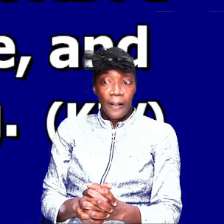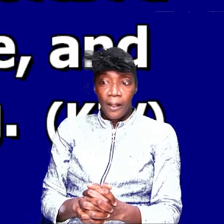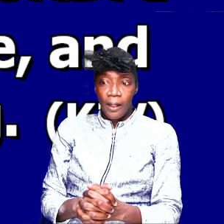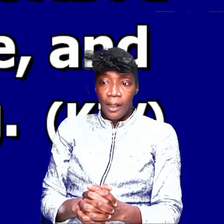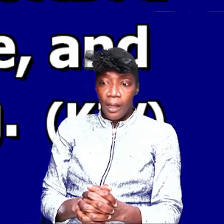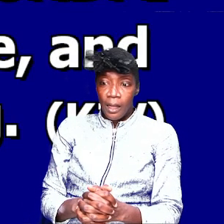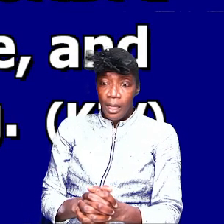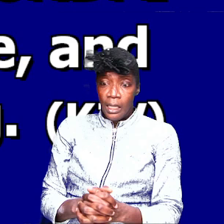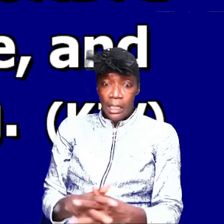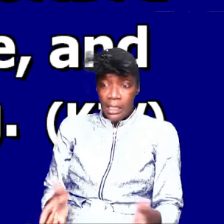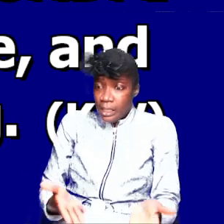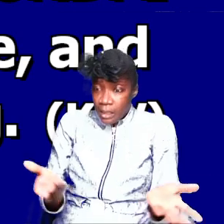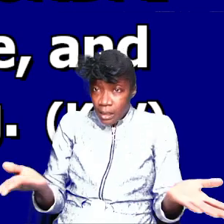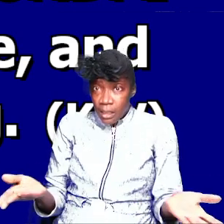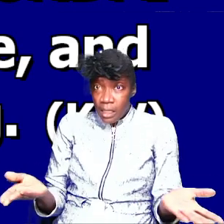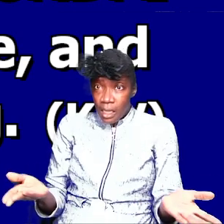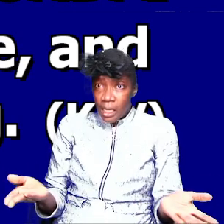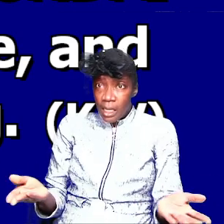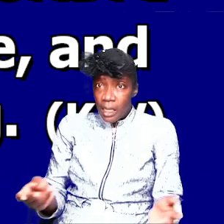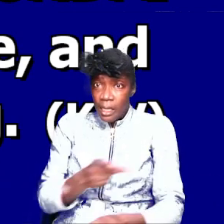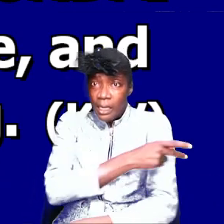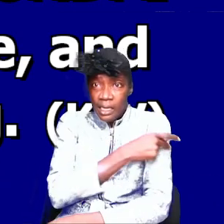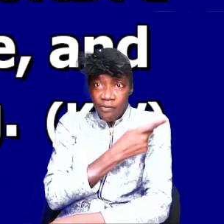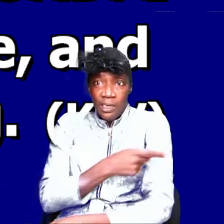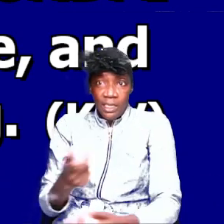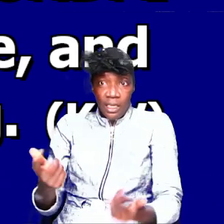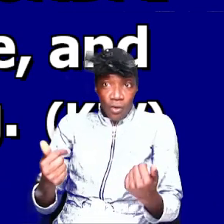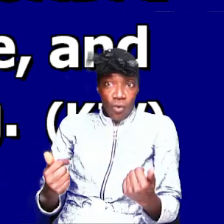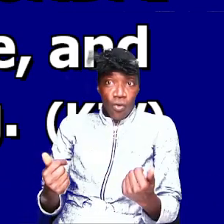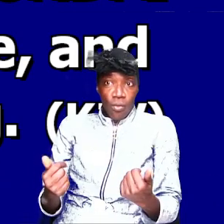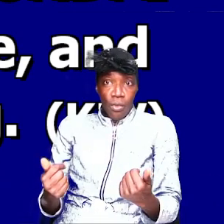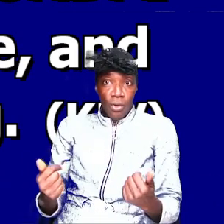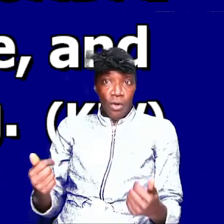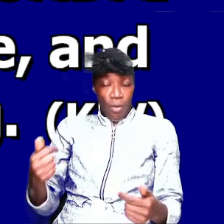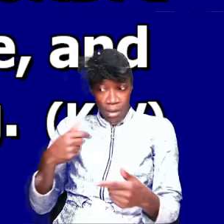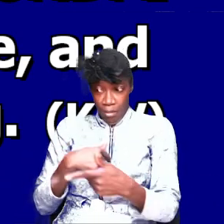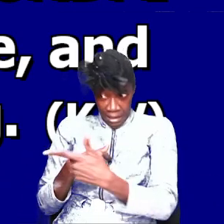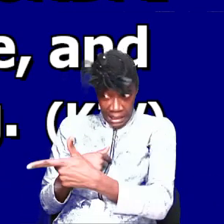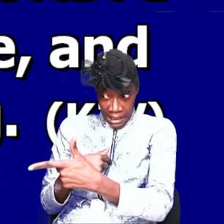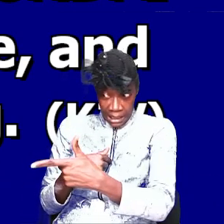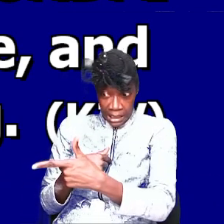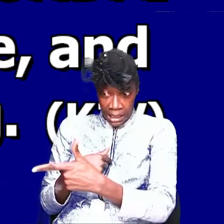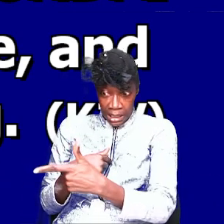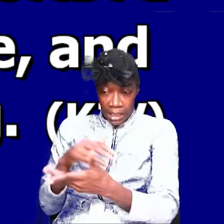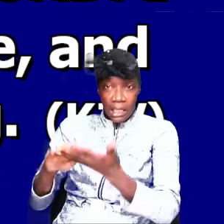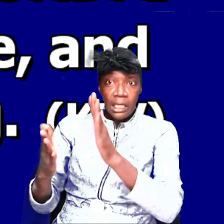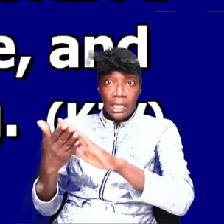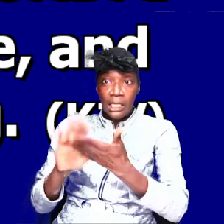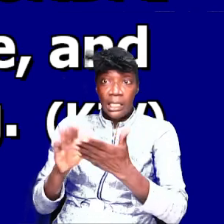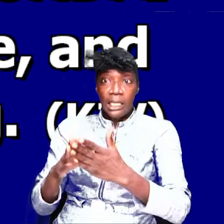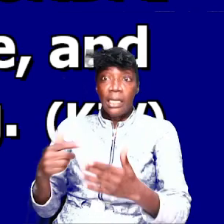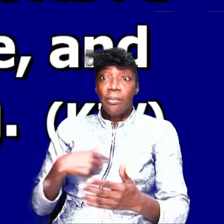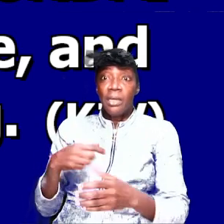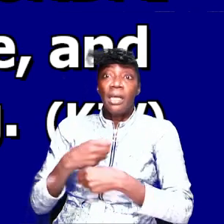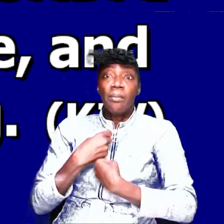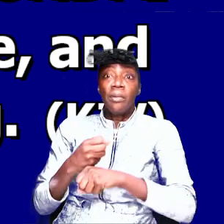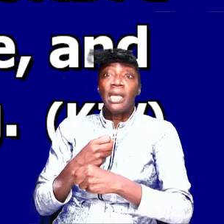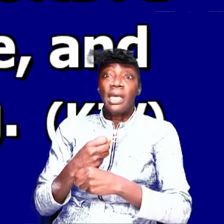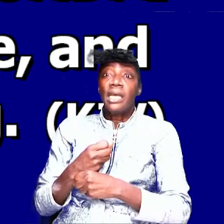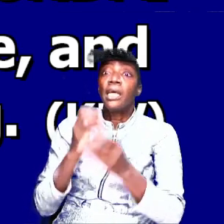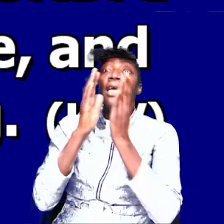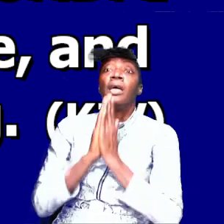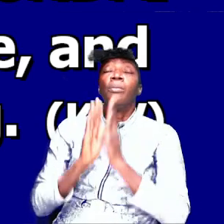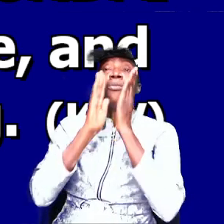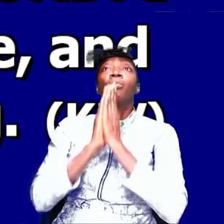Therefore, said I, the Philistines will come down upon me to Gilgal, and I have made supplication unto